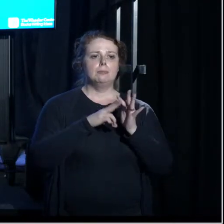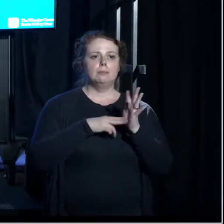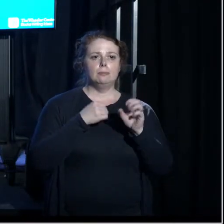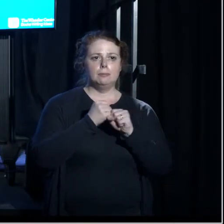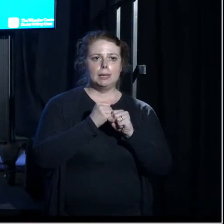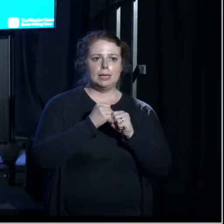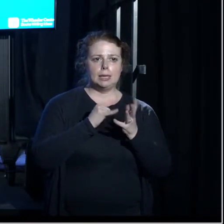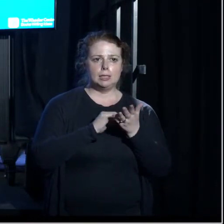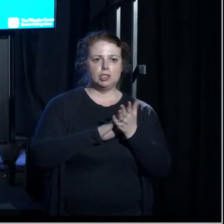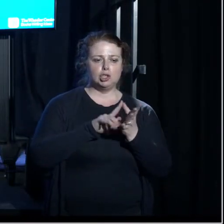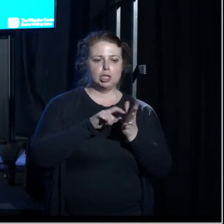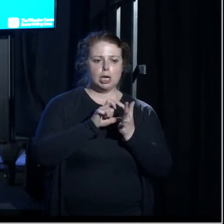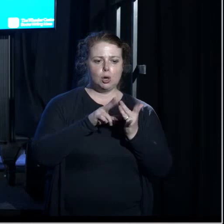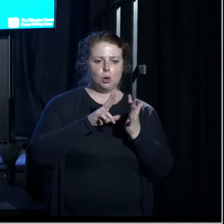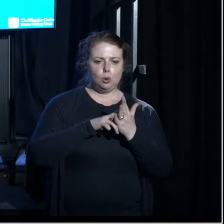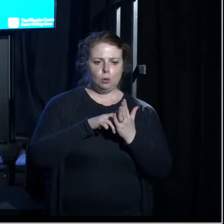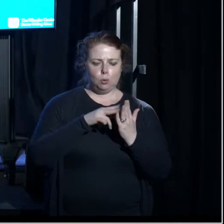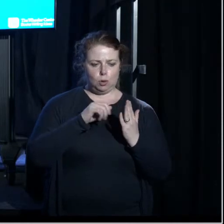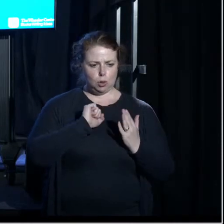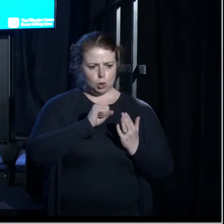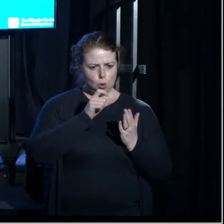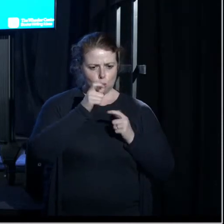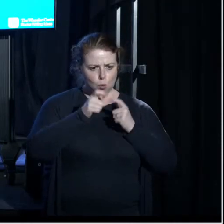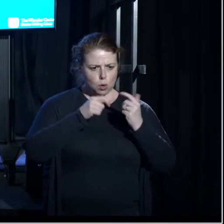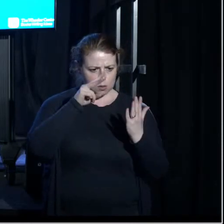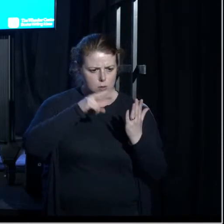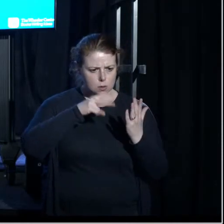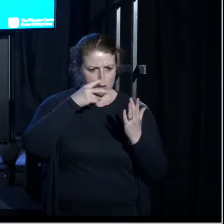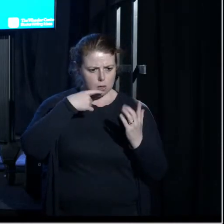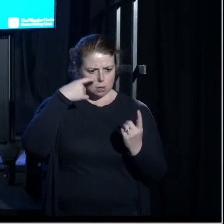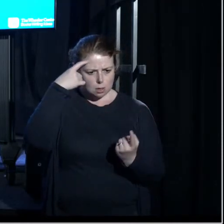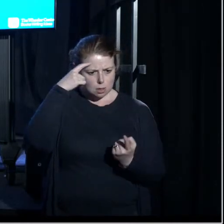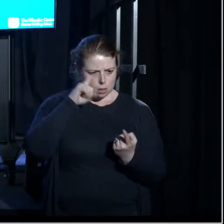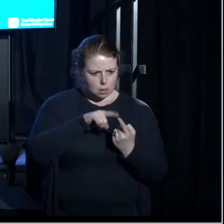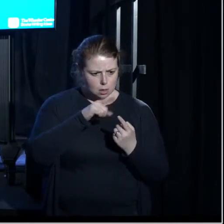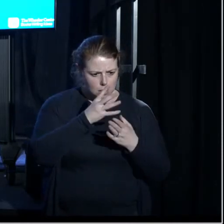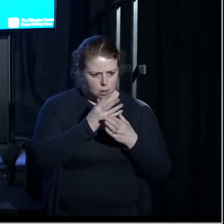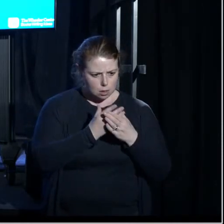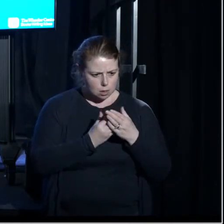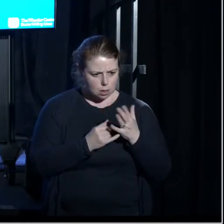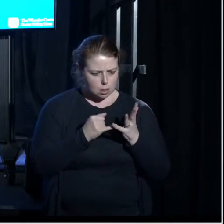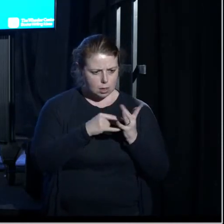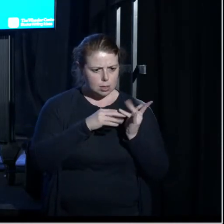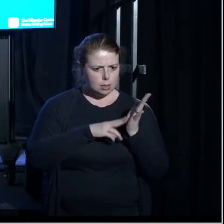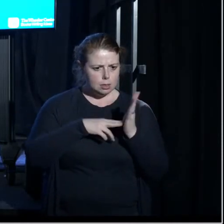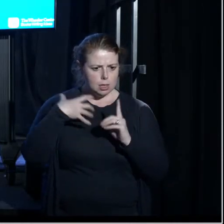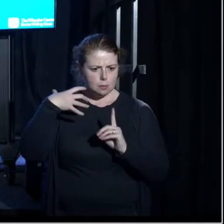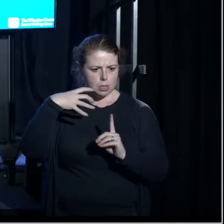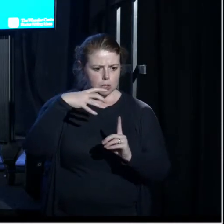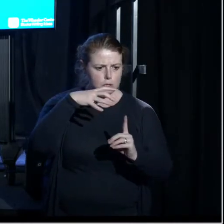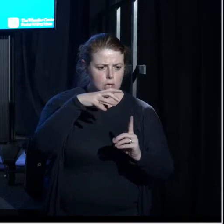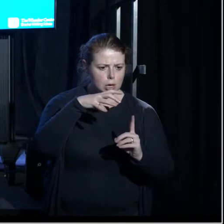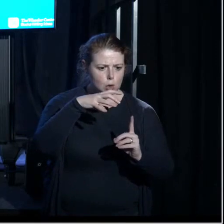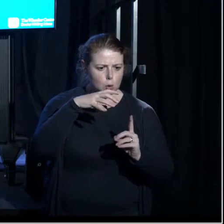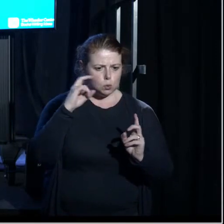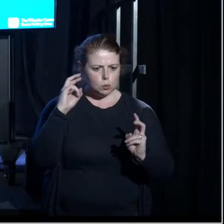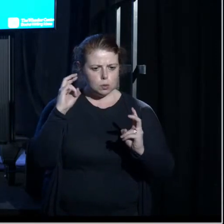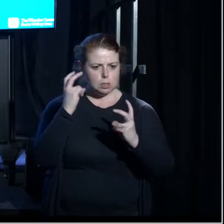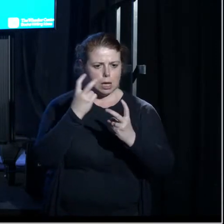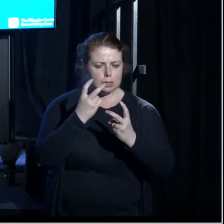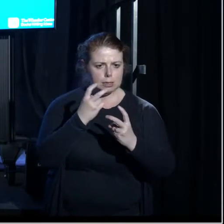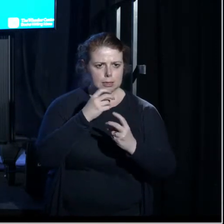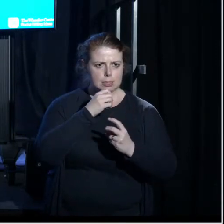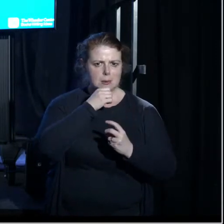Reading your words, I become obsessed. Simon's shadows, sadness and darkness, men afraid to be